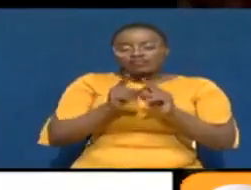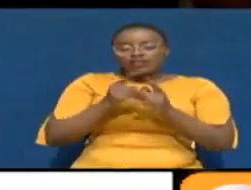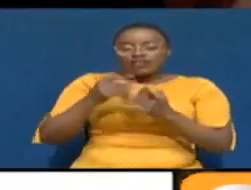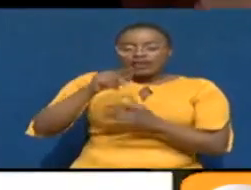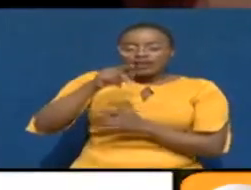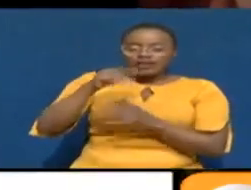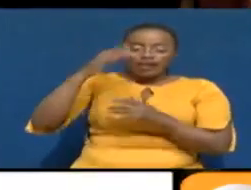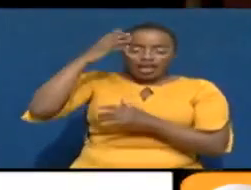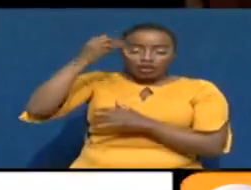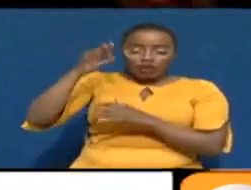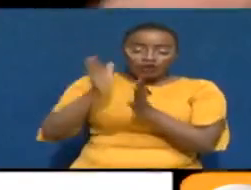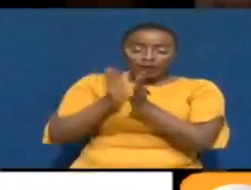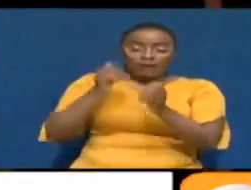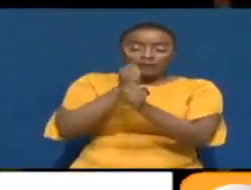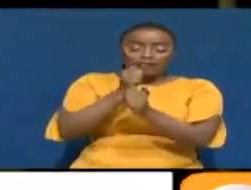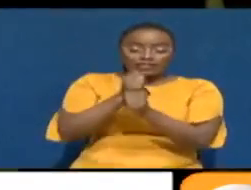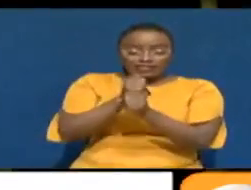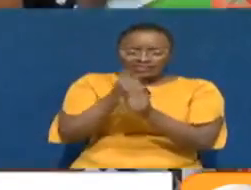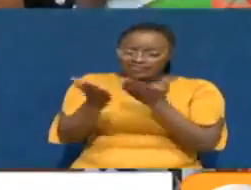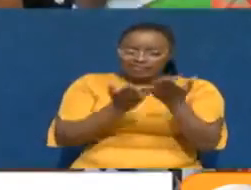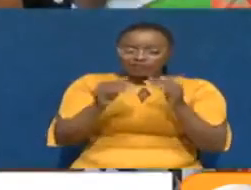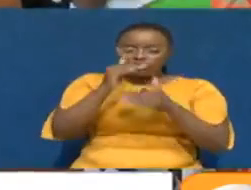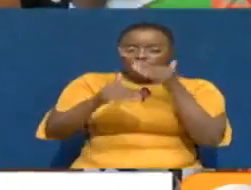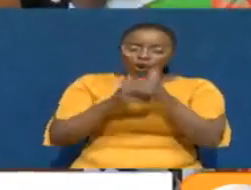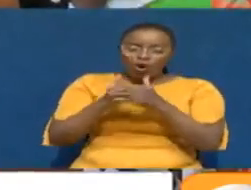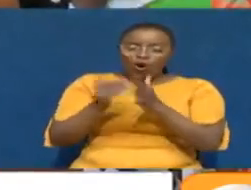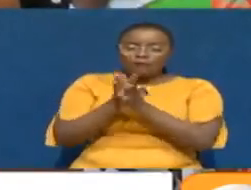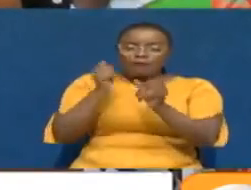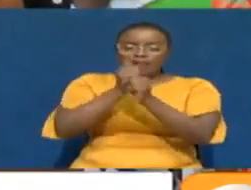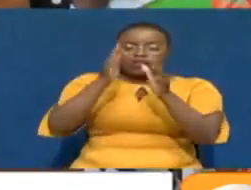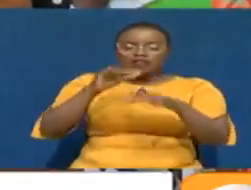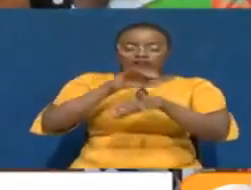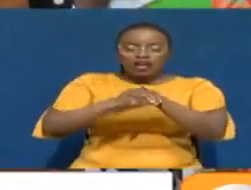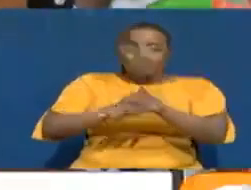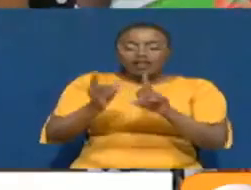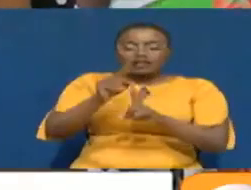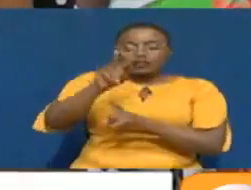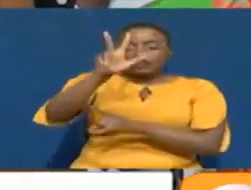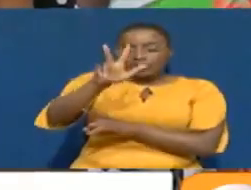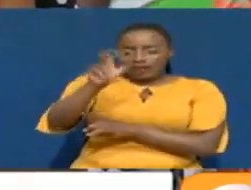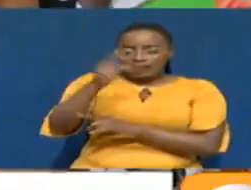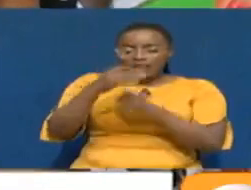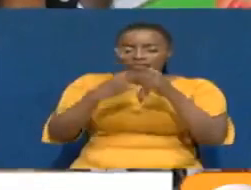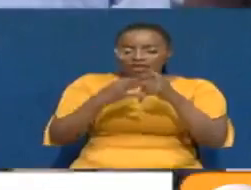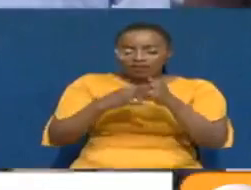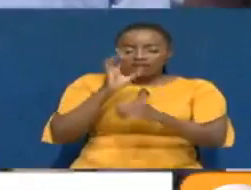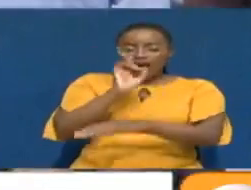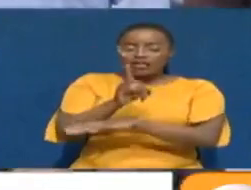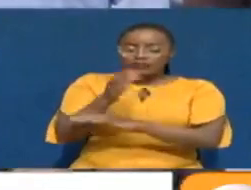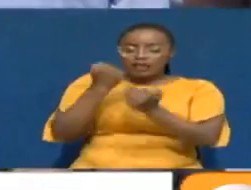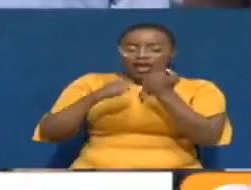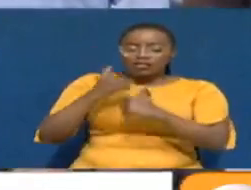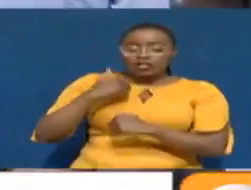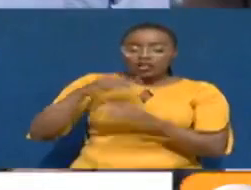public service, where all public servants who would not have taken the jab by August 23rd would face disciplinary